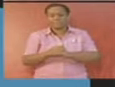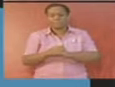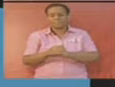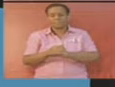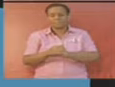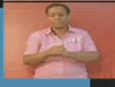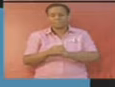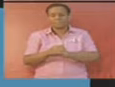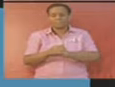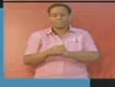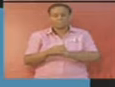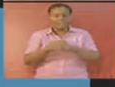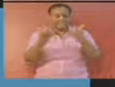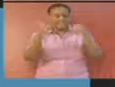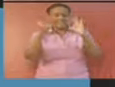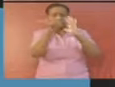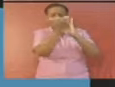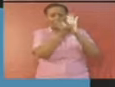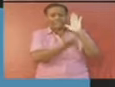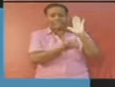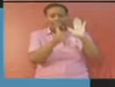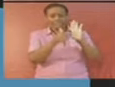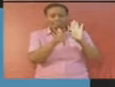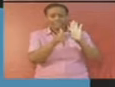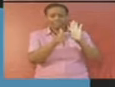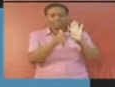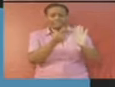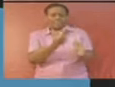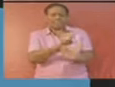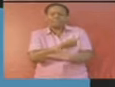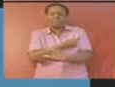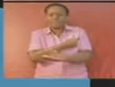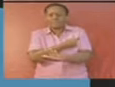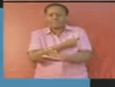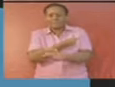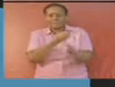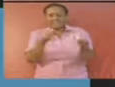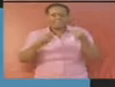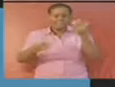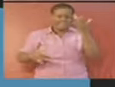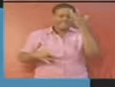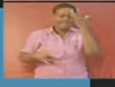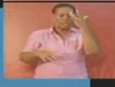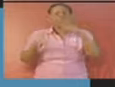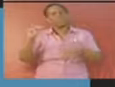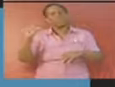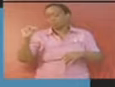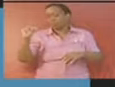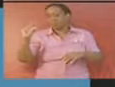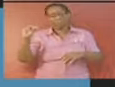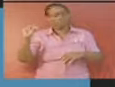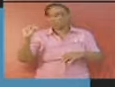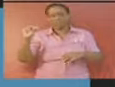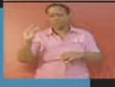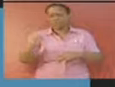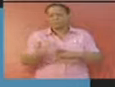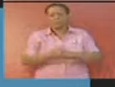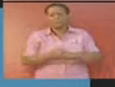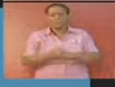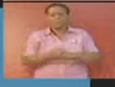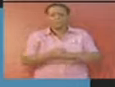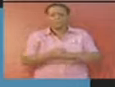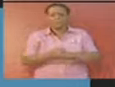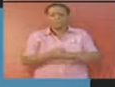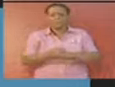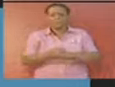Right. Vaccines won't give you the diseases. They are designed to prevent them. For example, if we give you a vaccine for